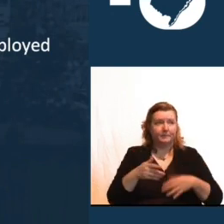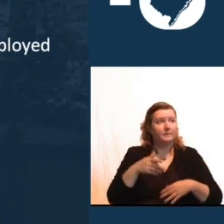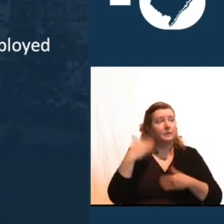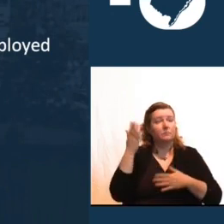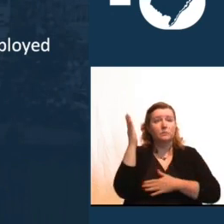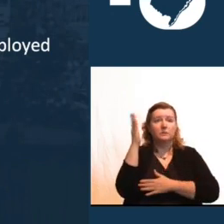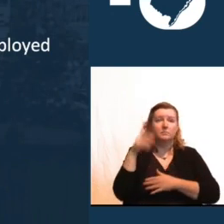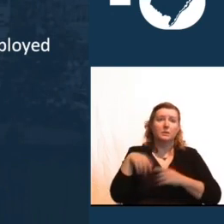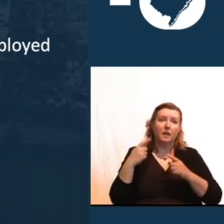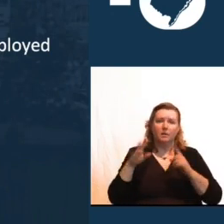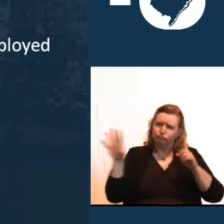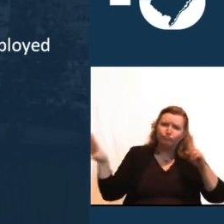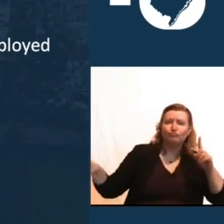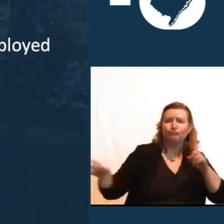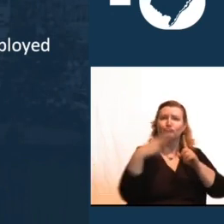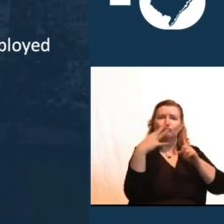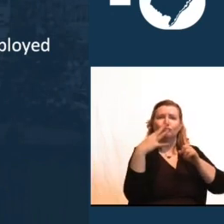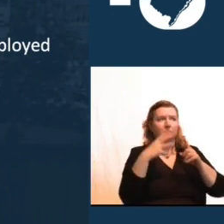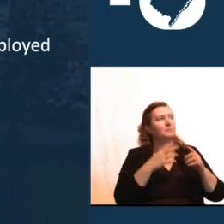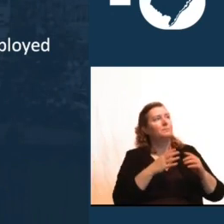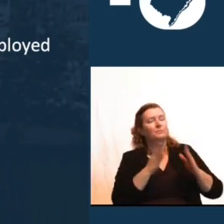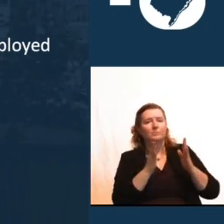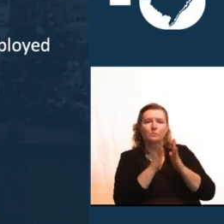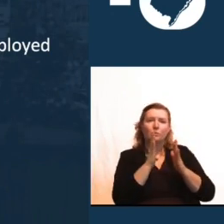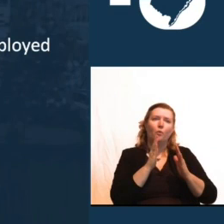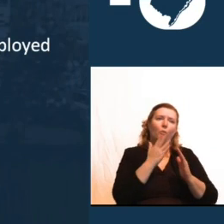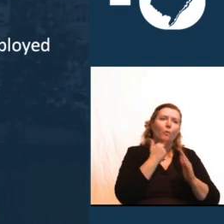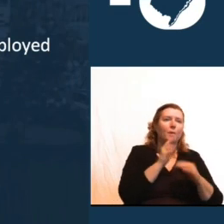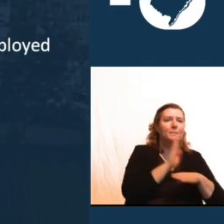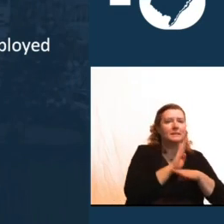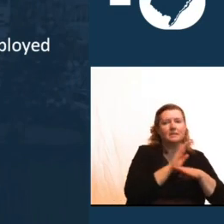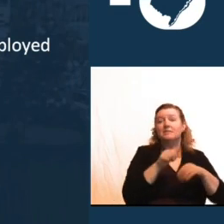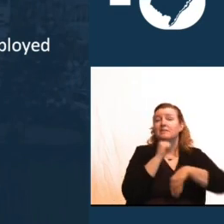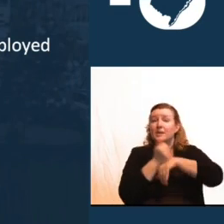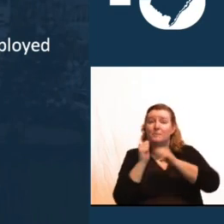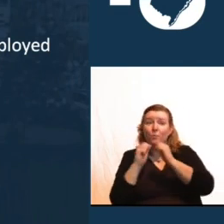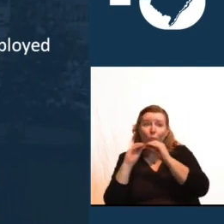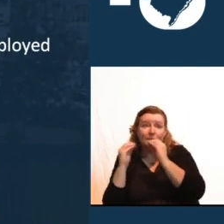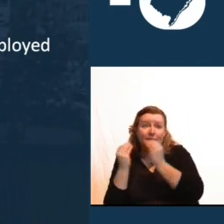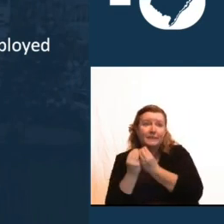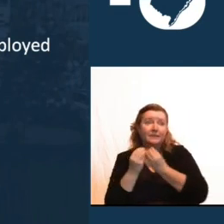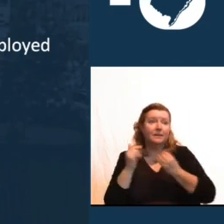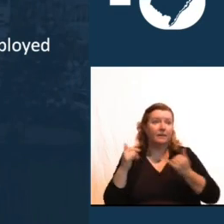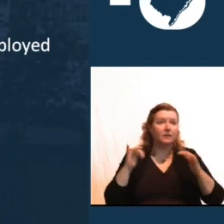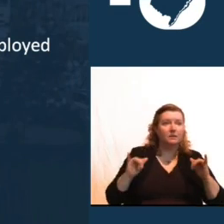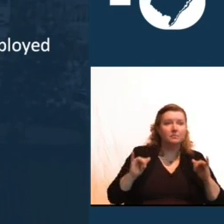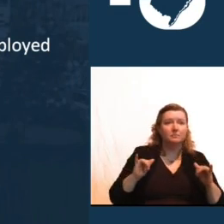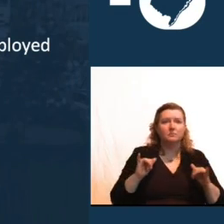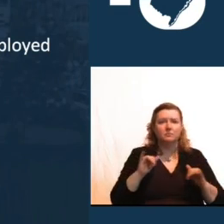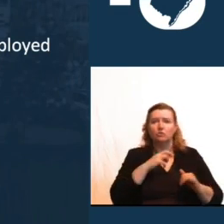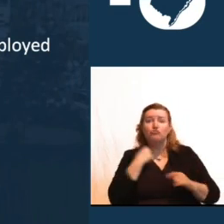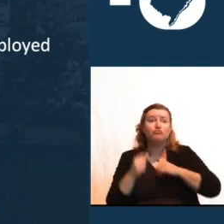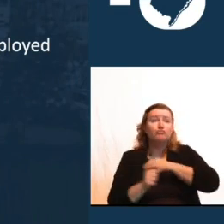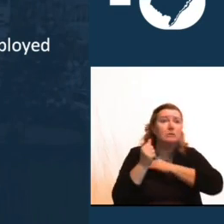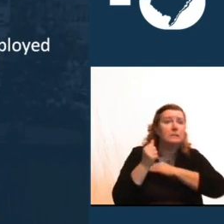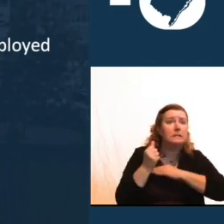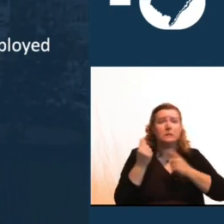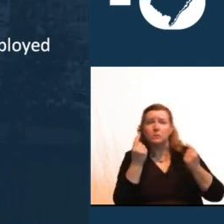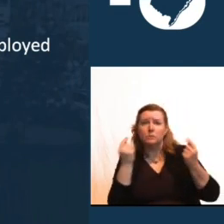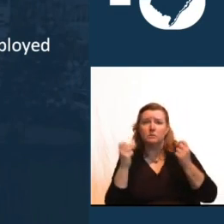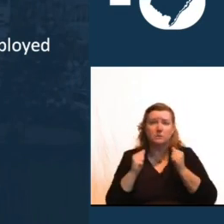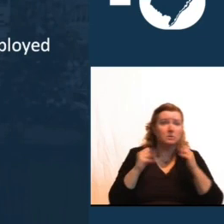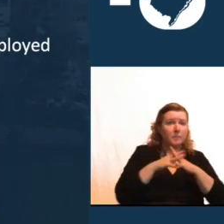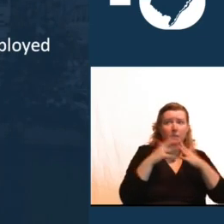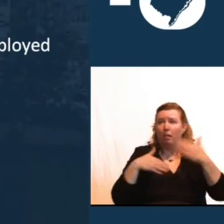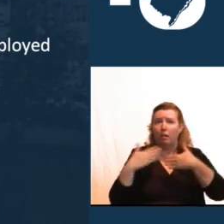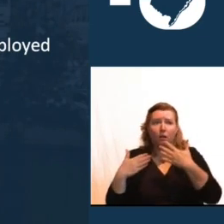future was put in doubt by the pandemic, but who found partnership and a lifeline through one of the many financial support